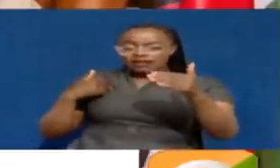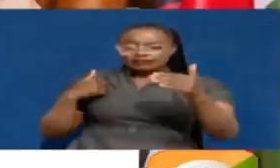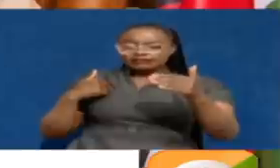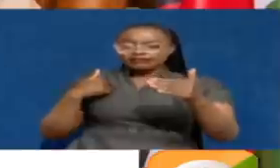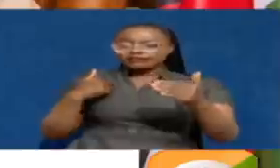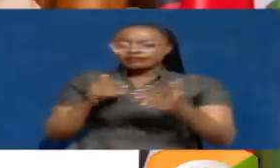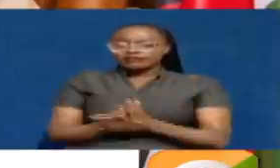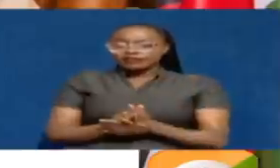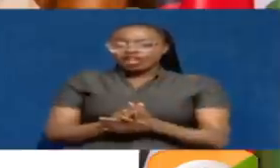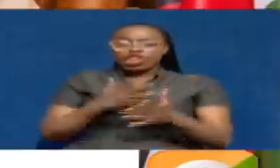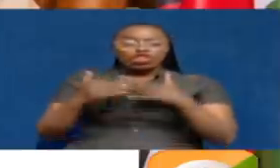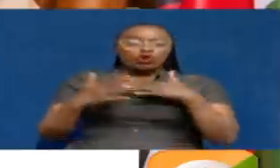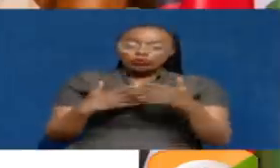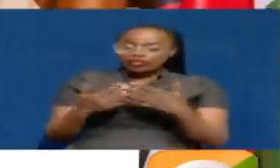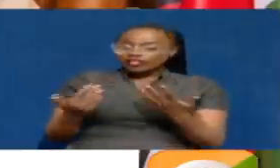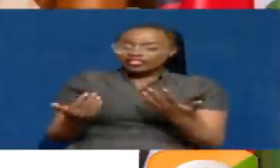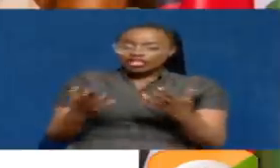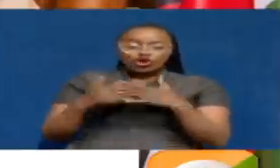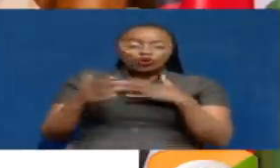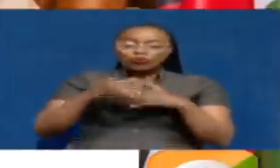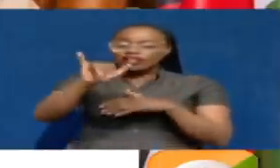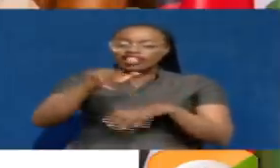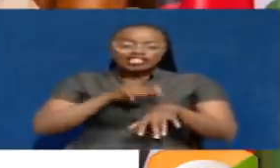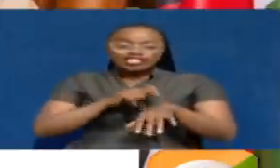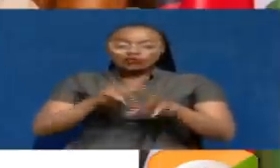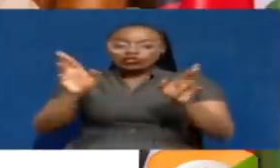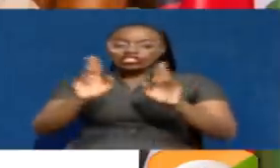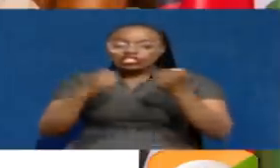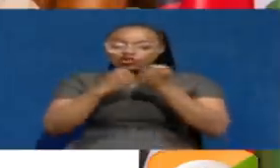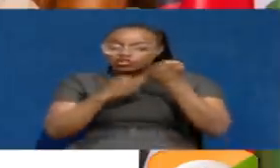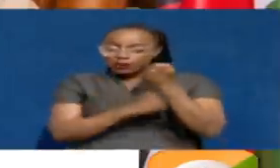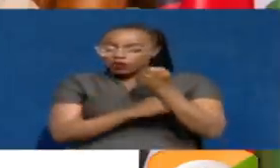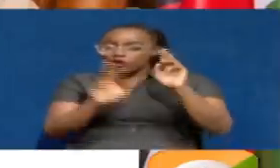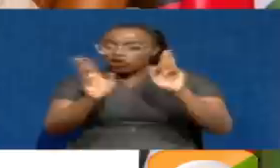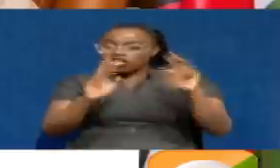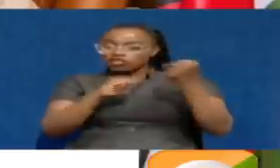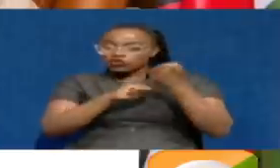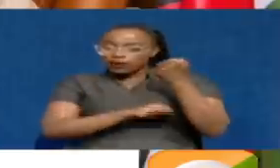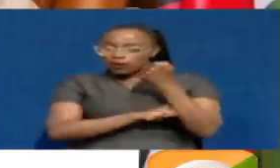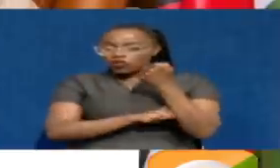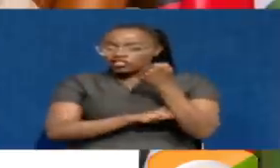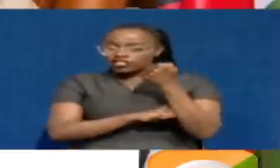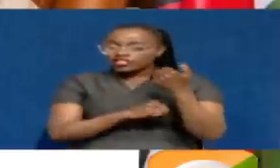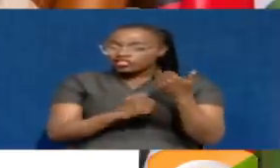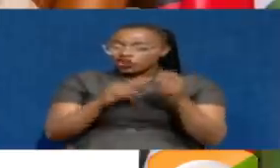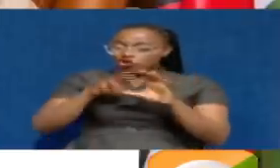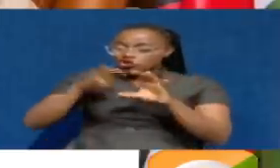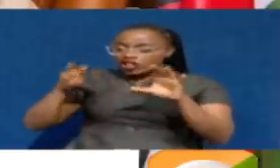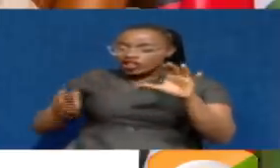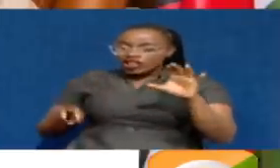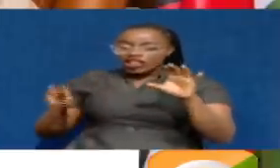when nobody else at that time was willing to step